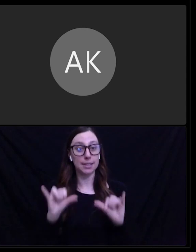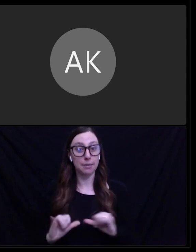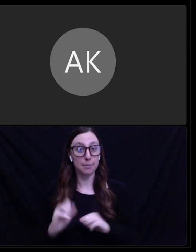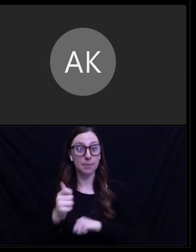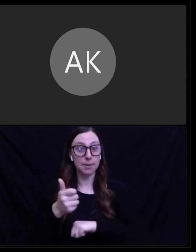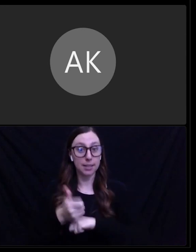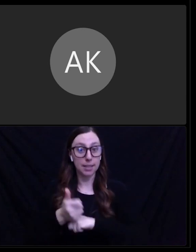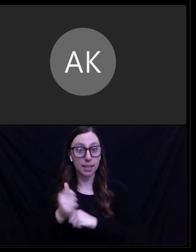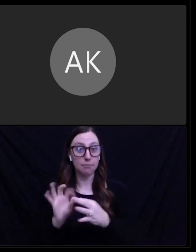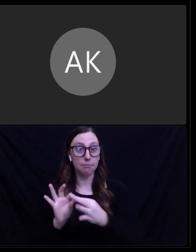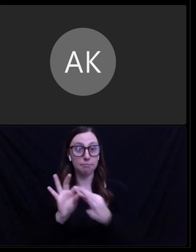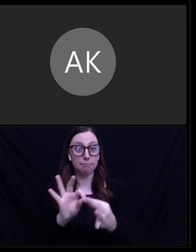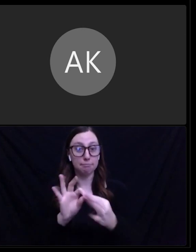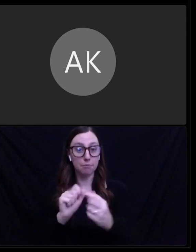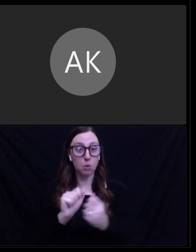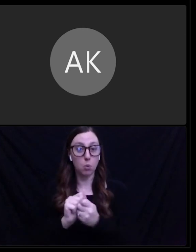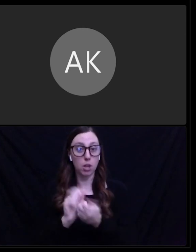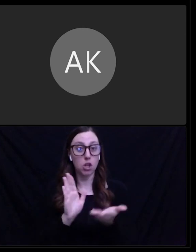to...